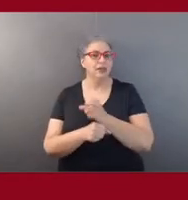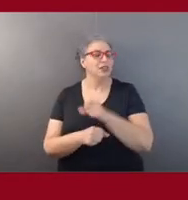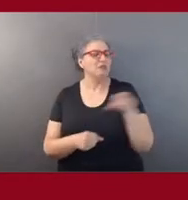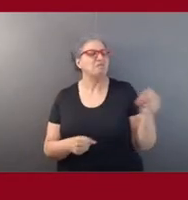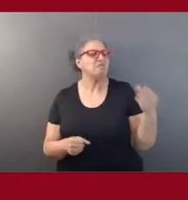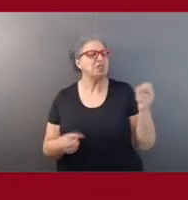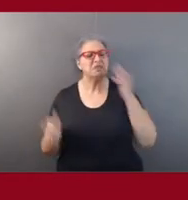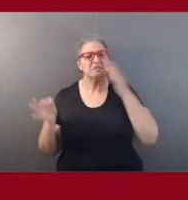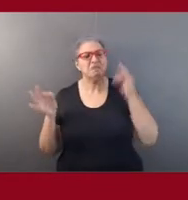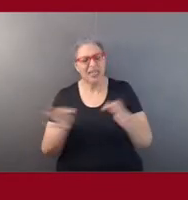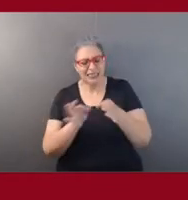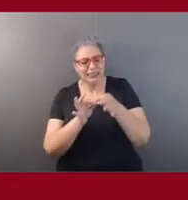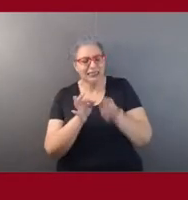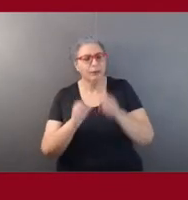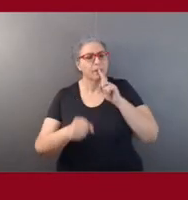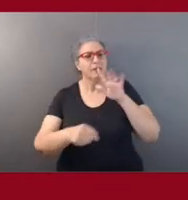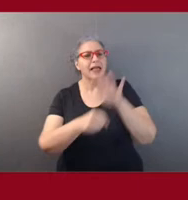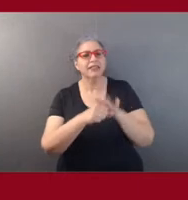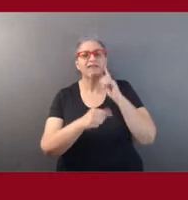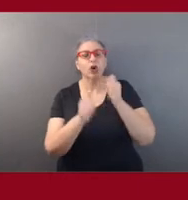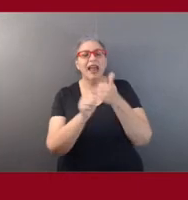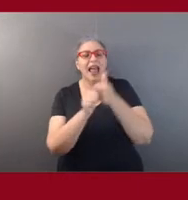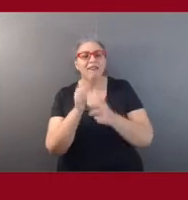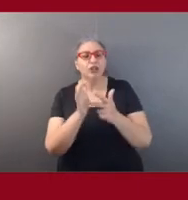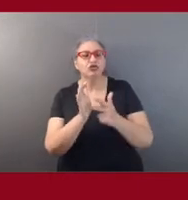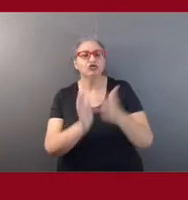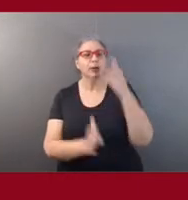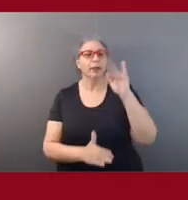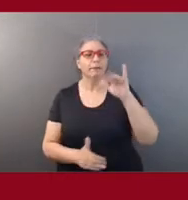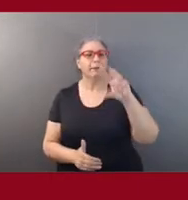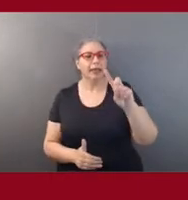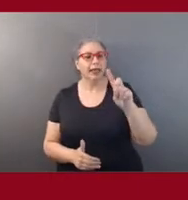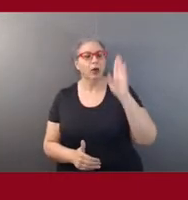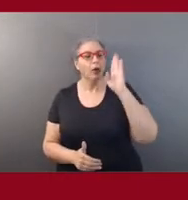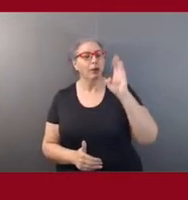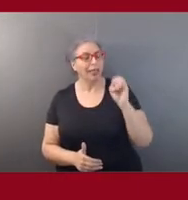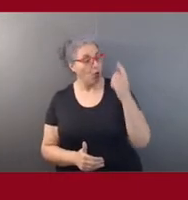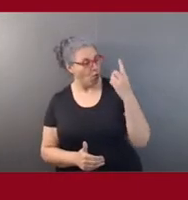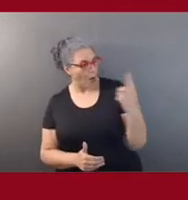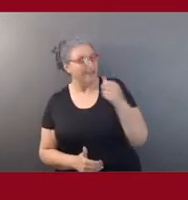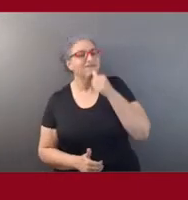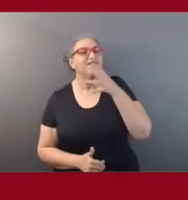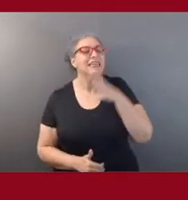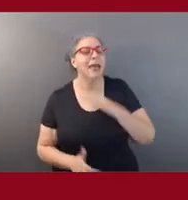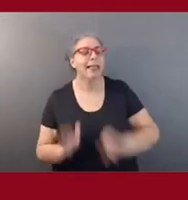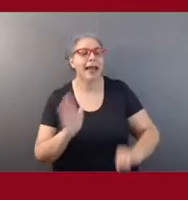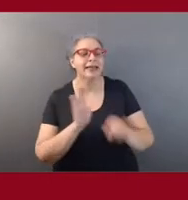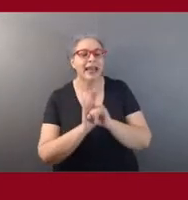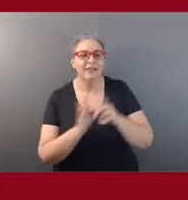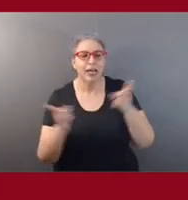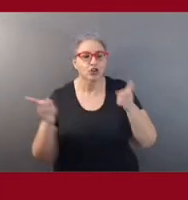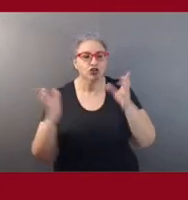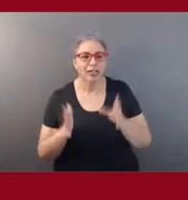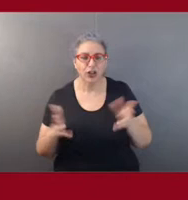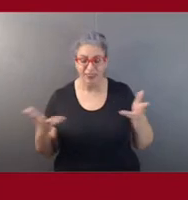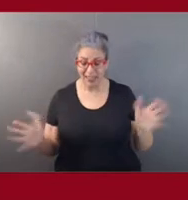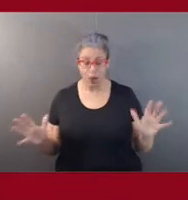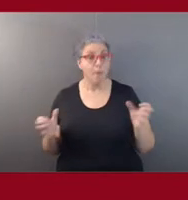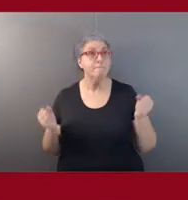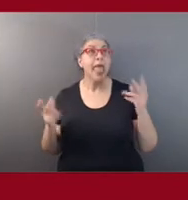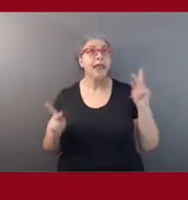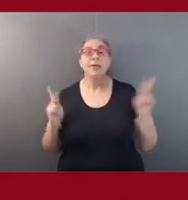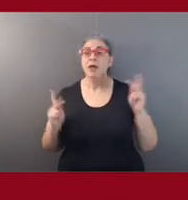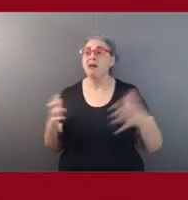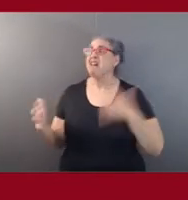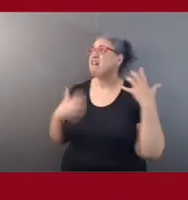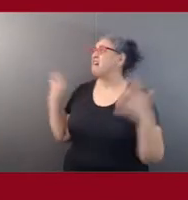very simple pledge that for every triple bid in advertising, there'd be one female identifying director. And it got backlash and she was, you know, told